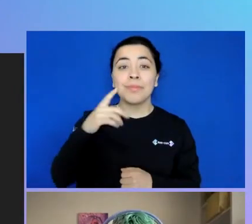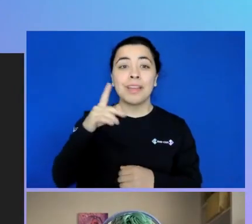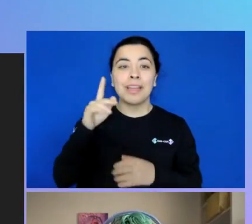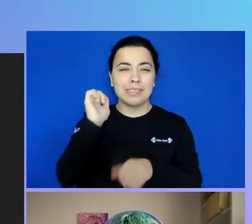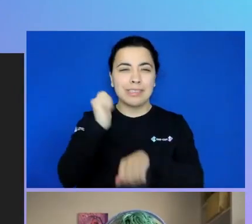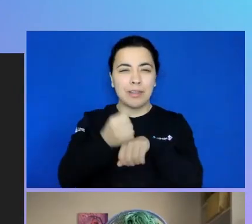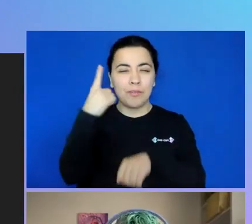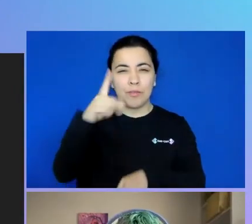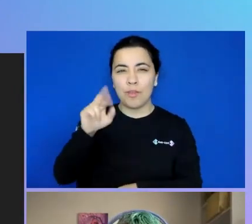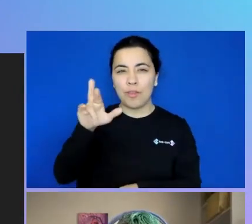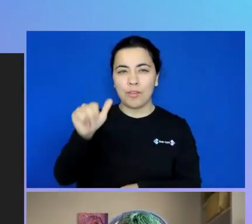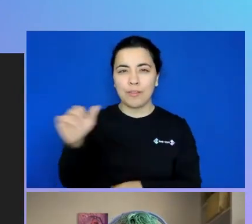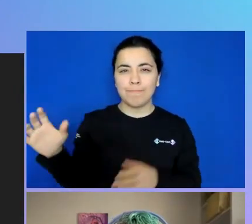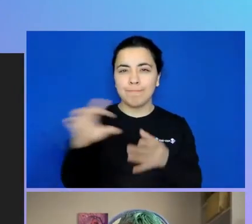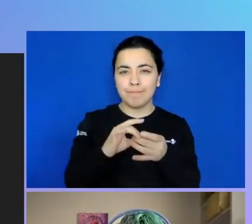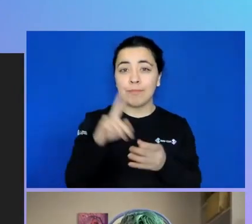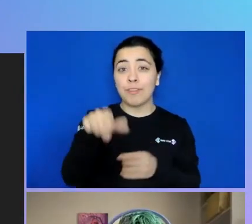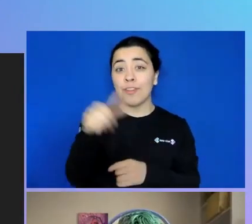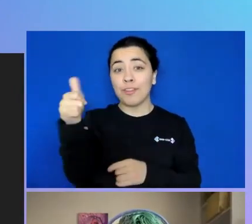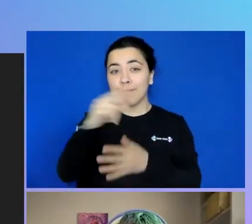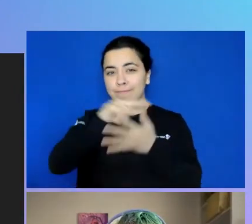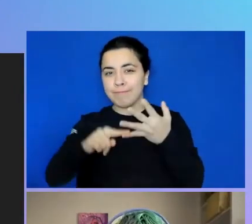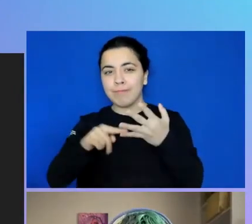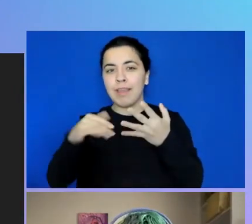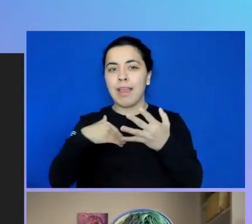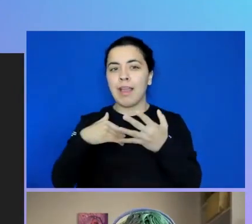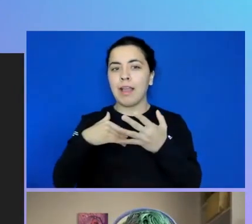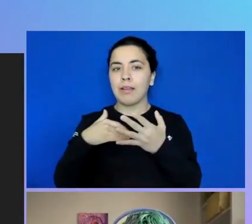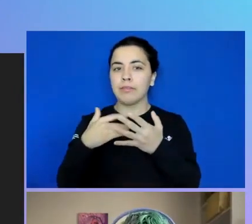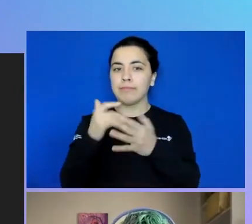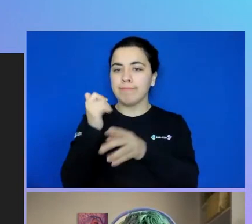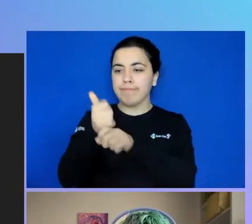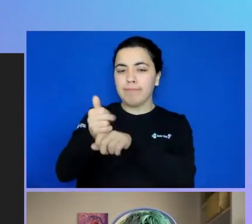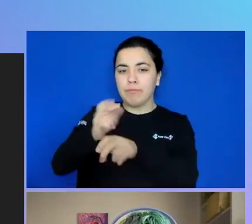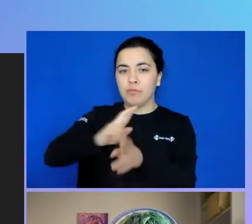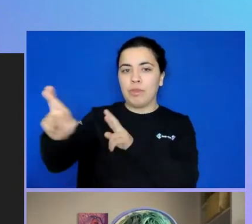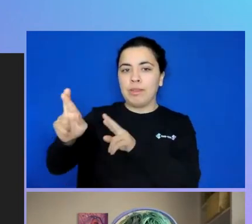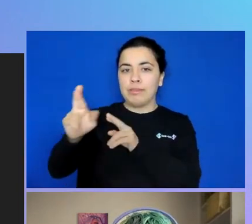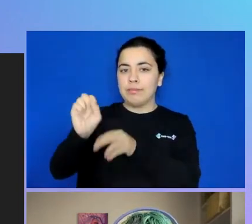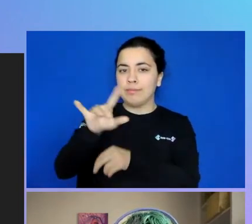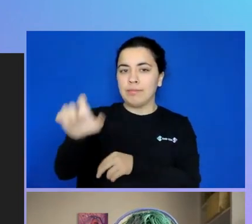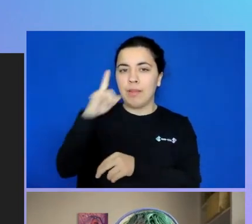have sufficient color contrast, target size, and focus appearance as well.